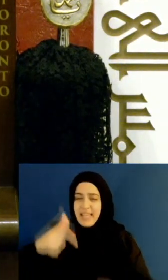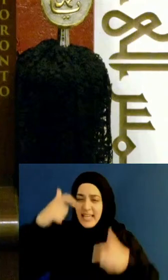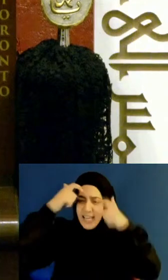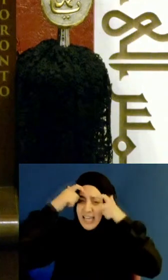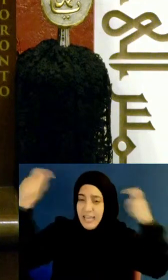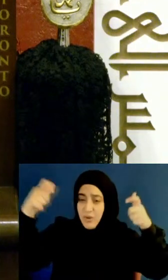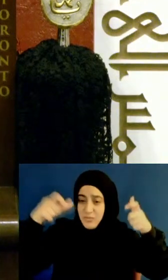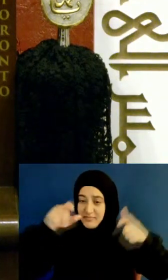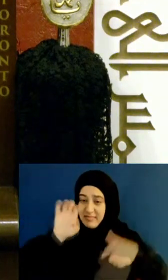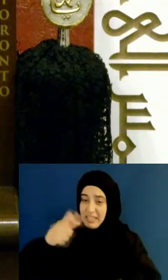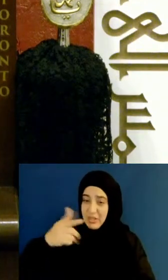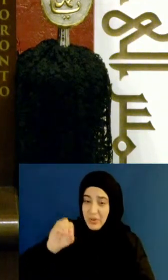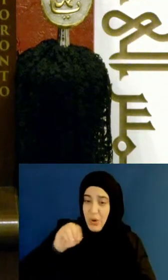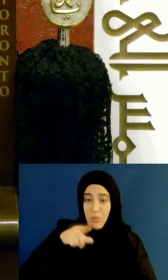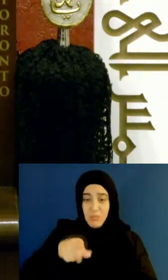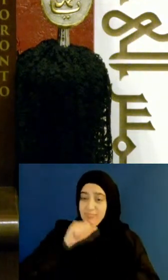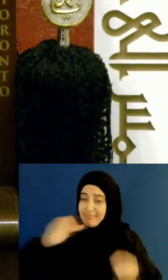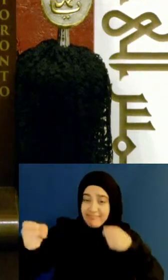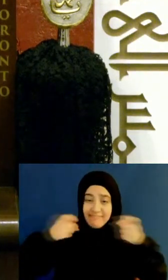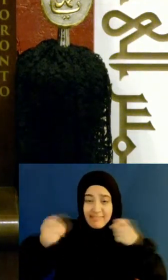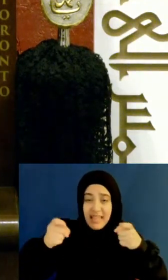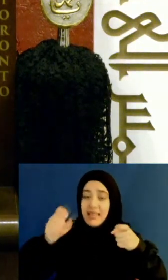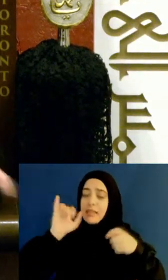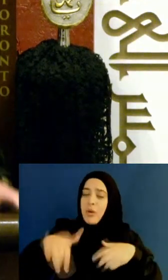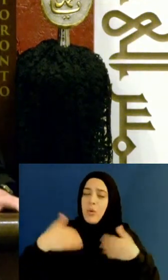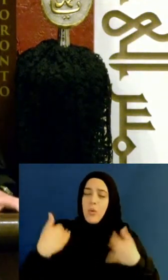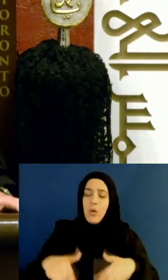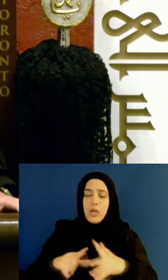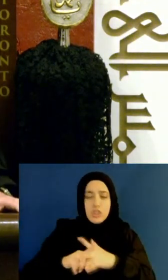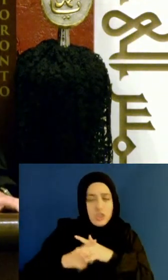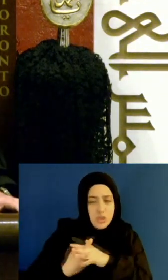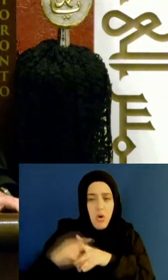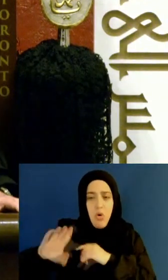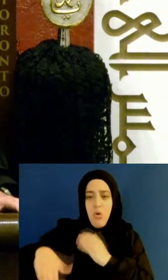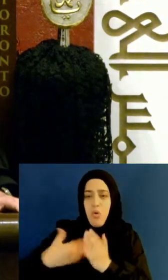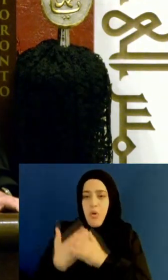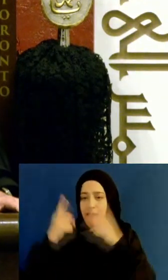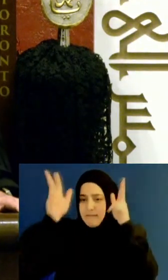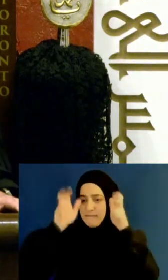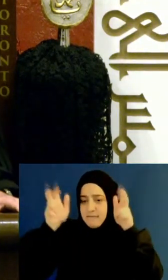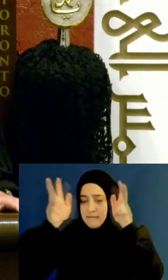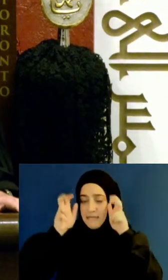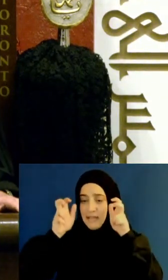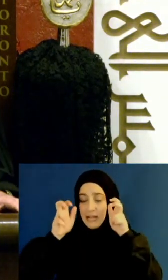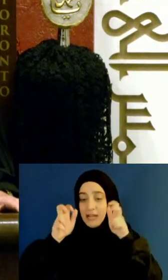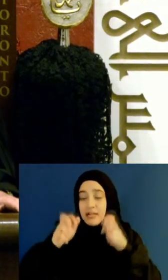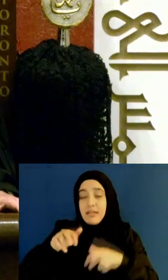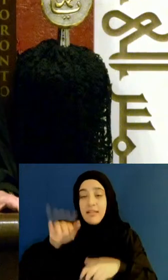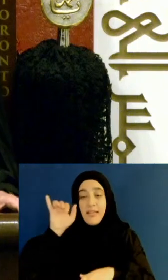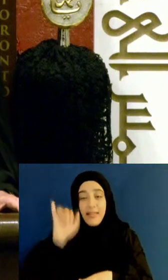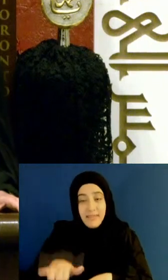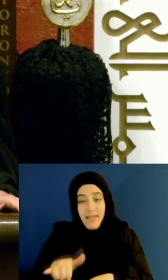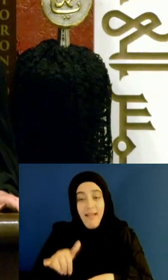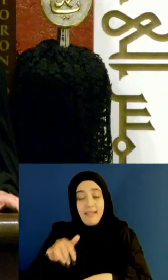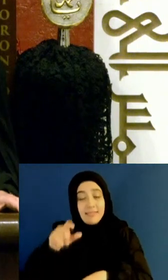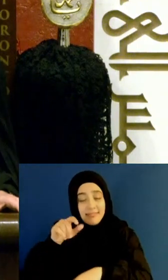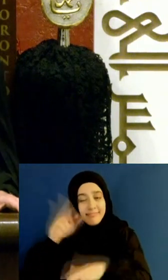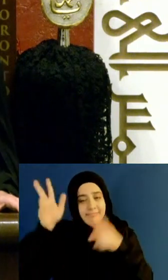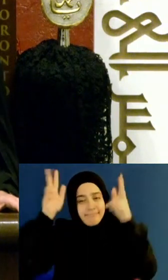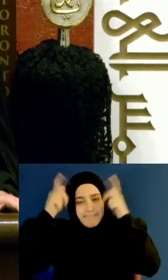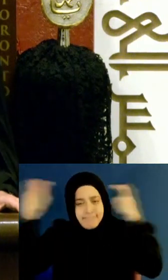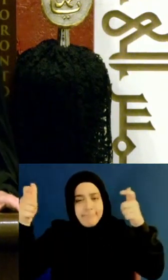root of all evil, like the way it existed during the time of Nabiullah Nuh, passed down